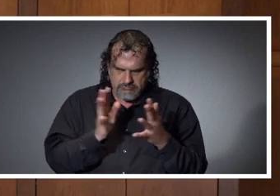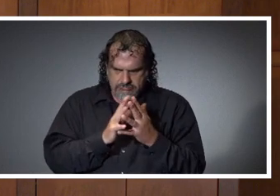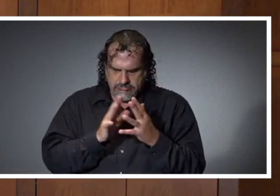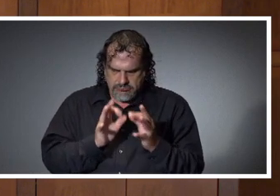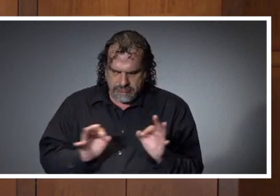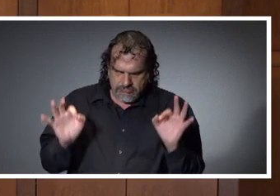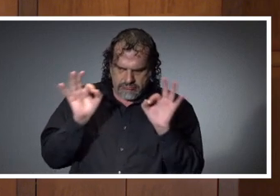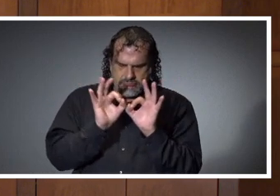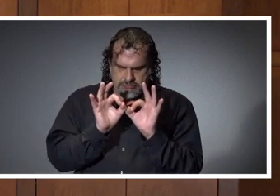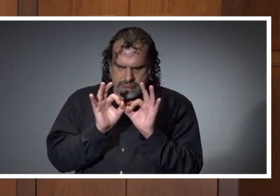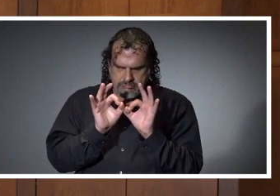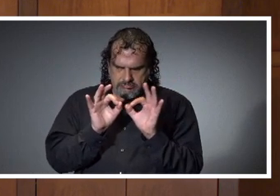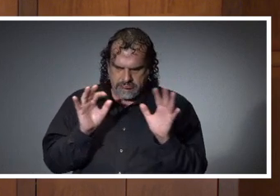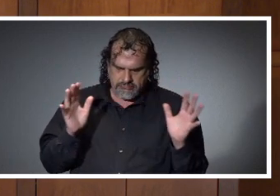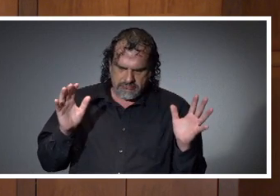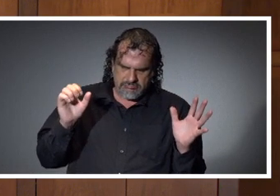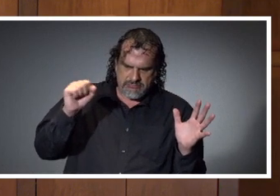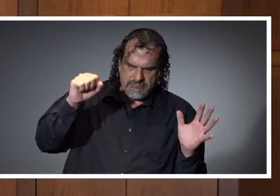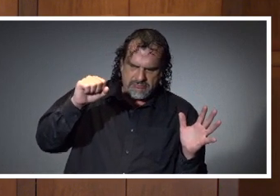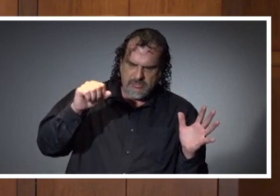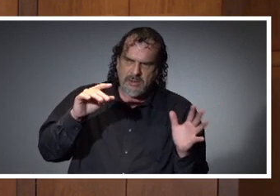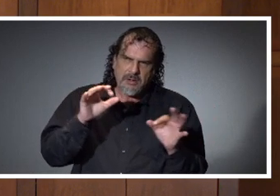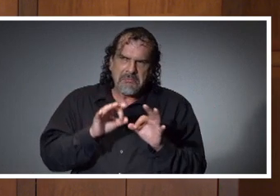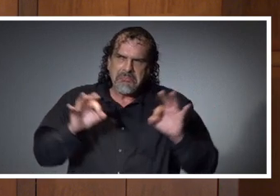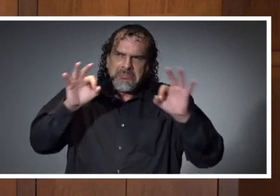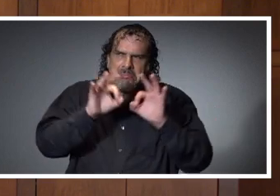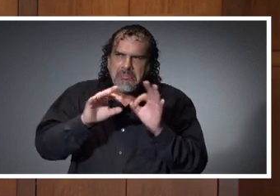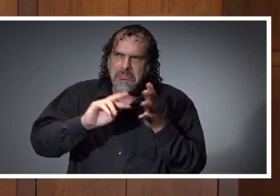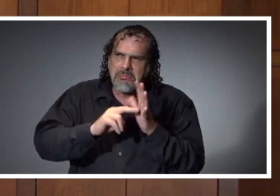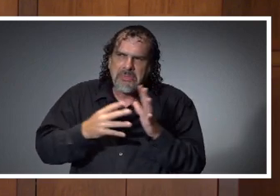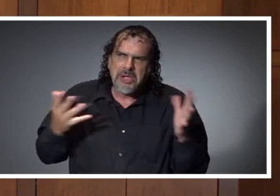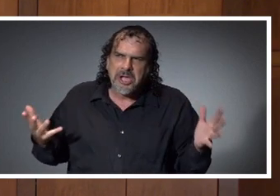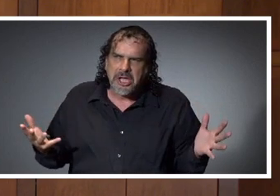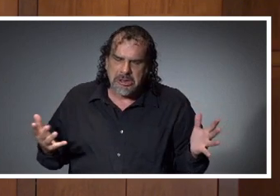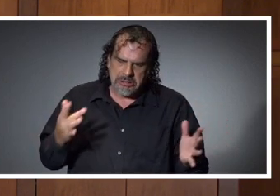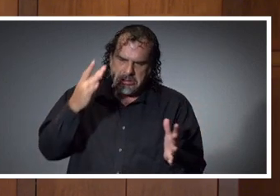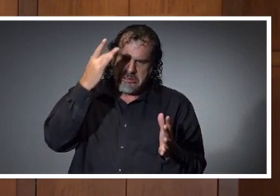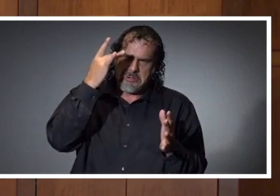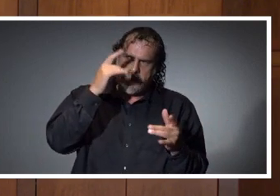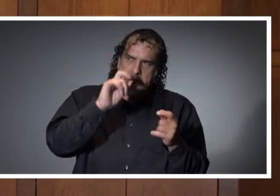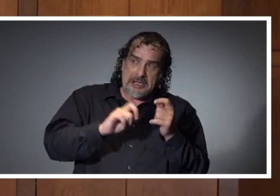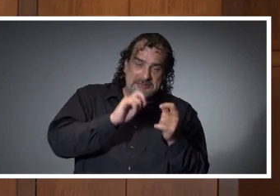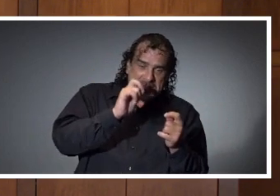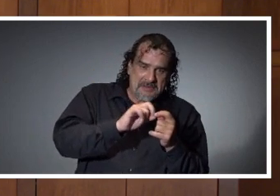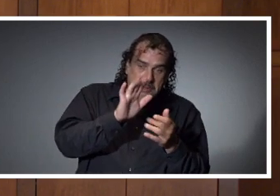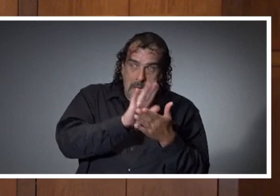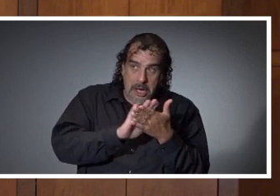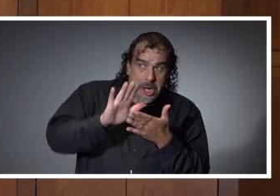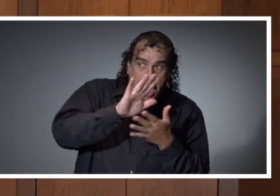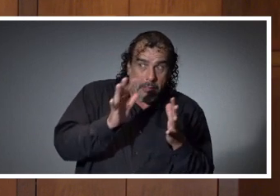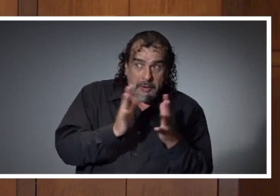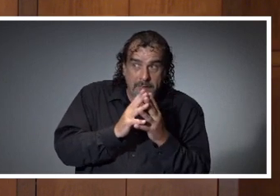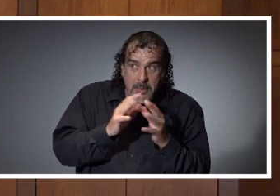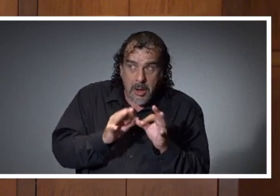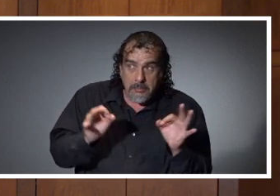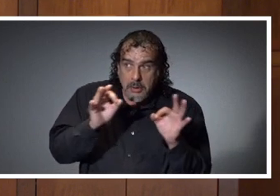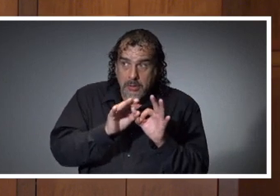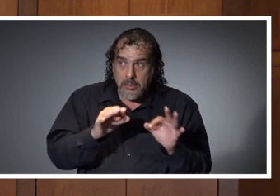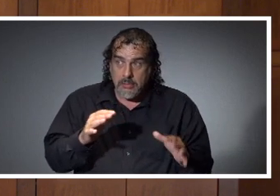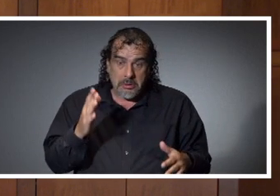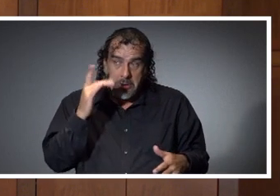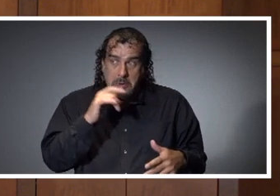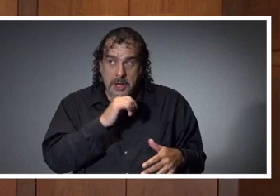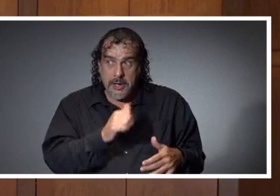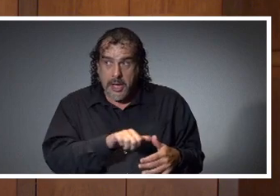essential. What does essential mean to you, and why specifically is college football essential? Why not, you know, other